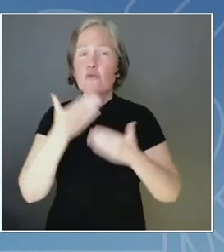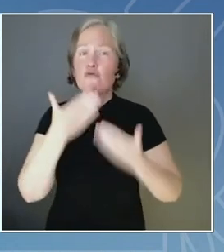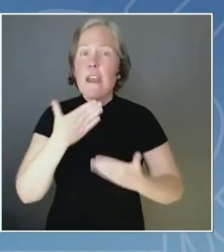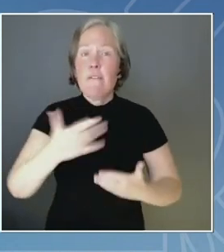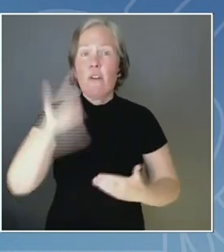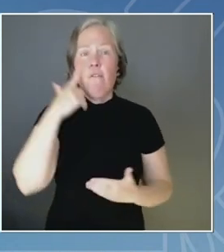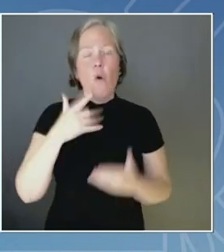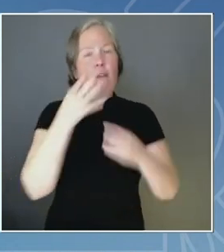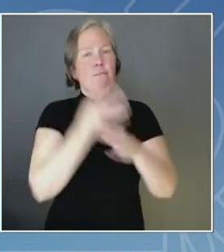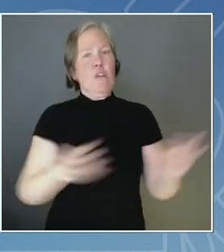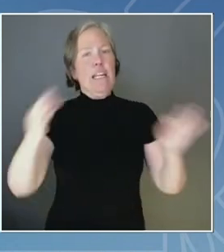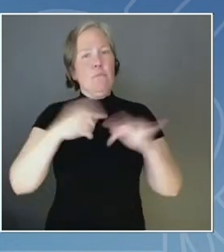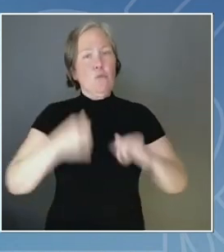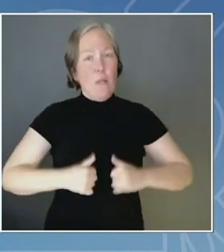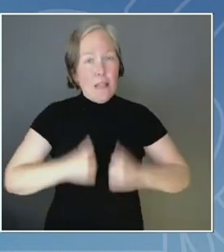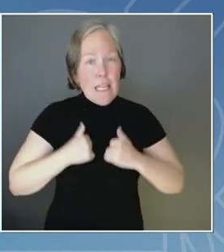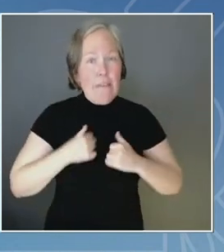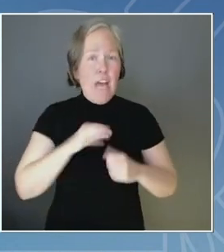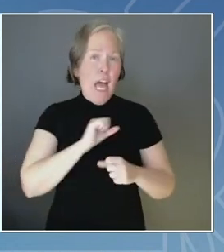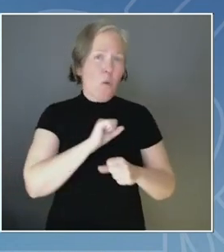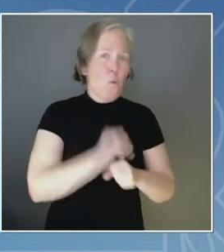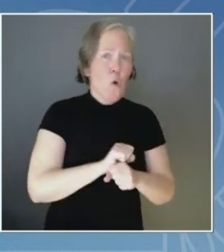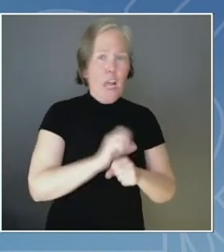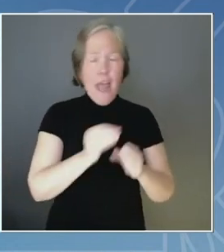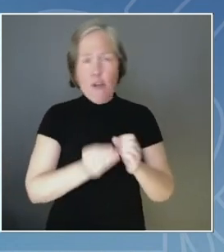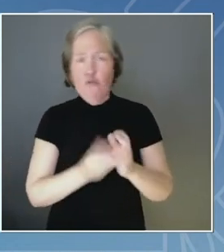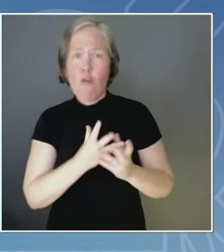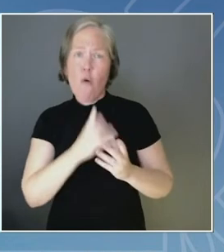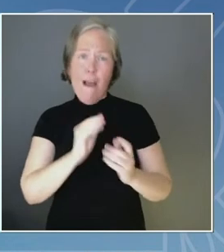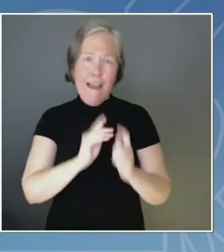to live and to work and to grow and to give.